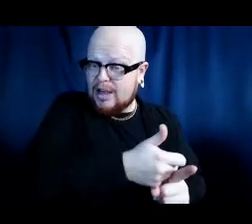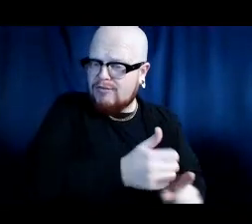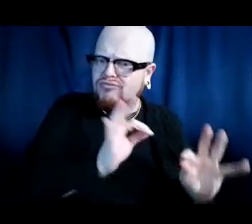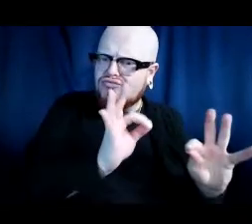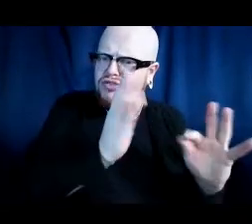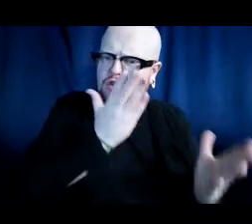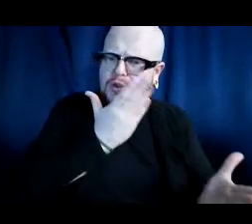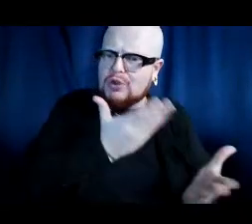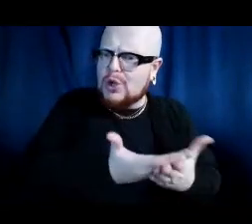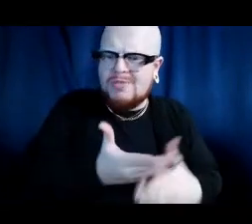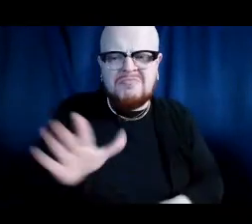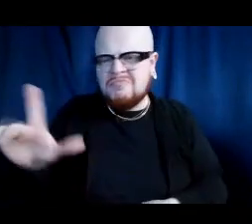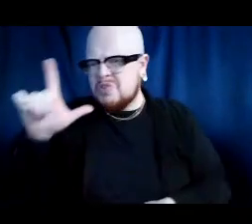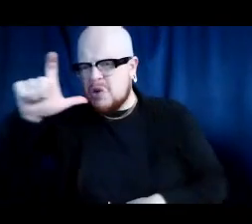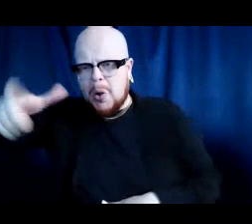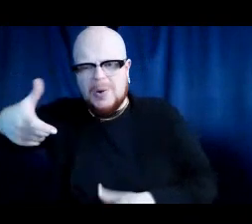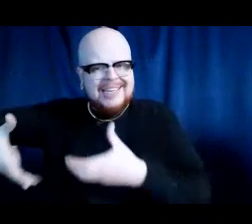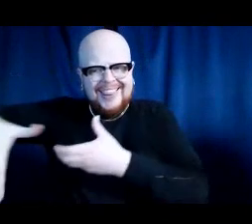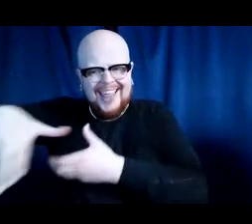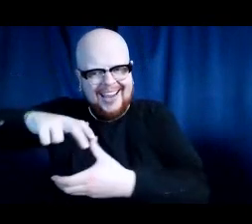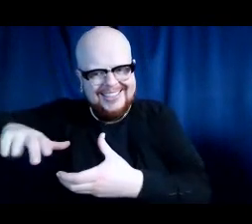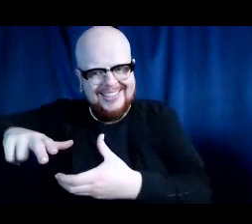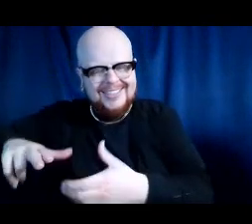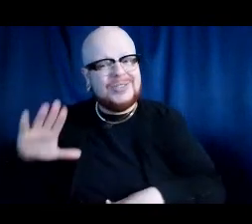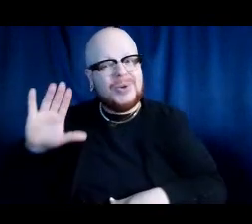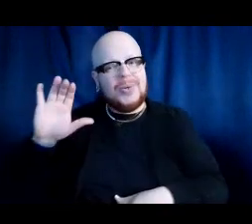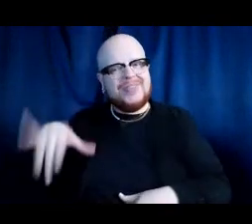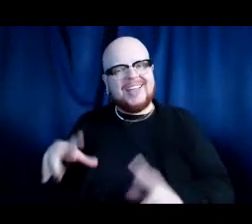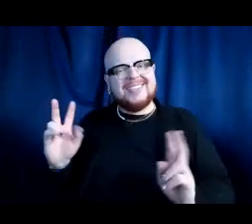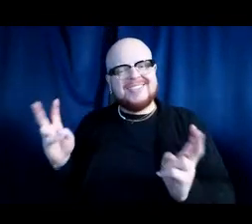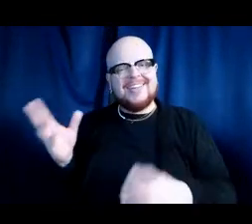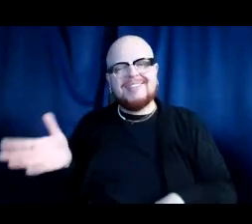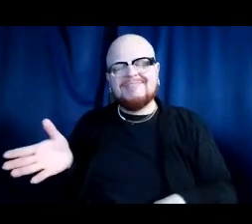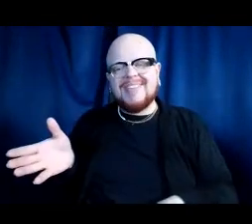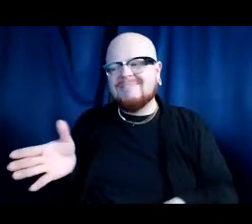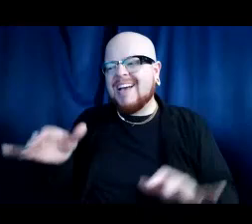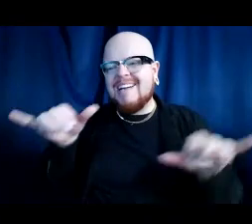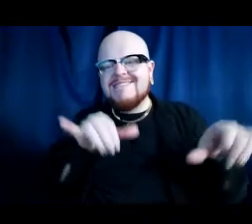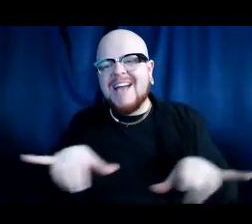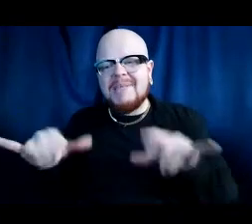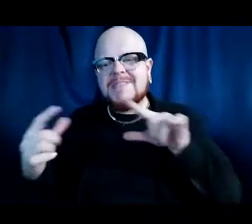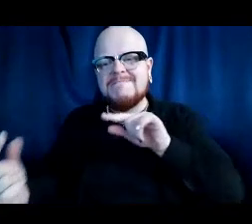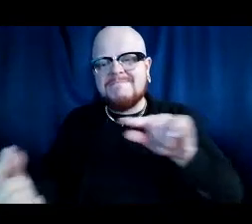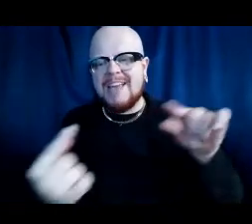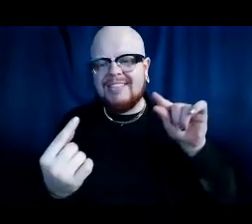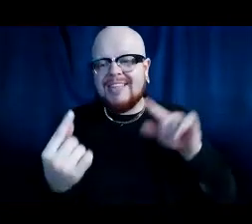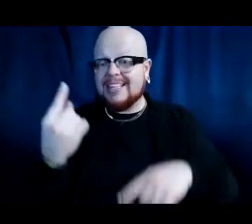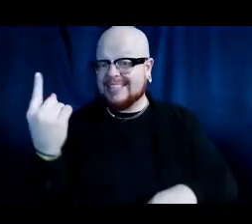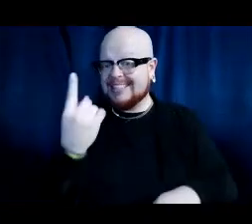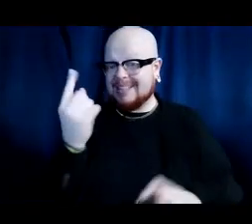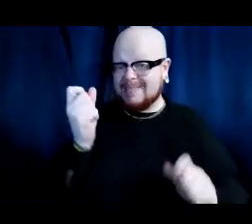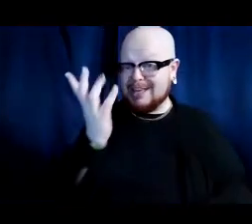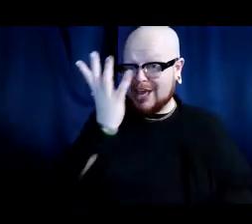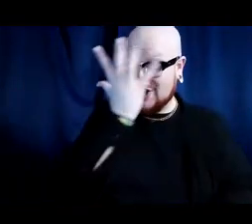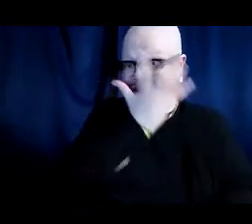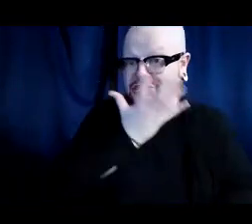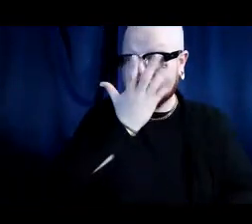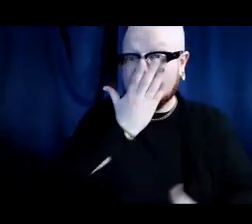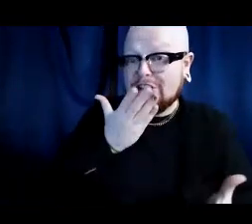can't have a website which is visually appealing, looks modern, and is accessible. But websites are entirely